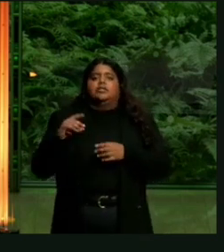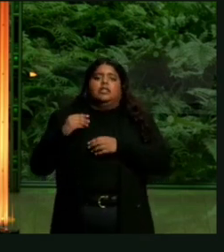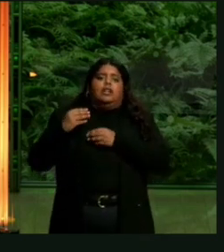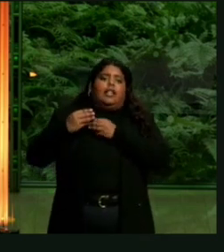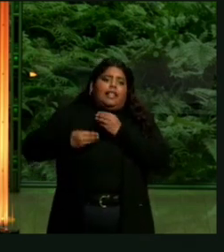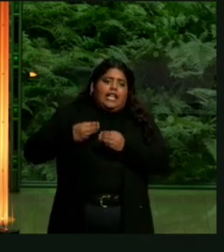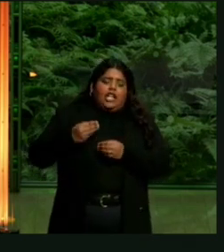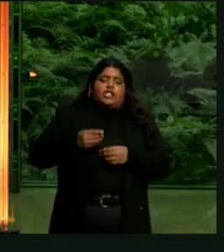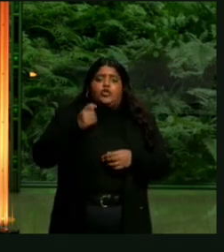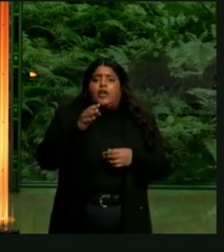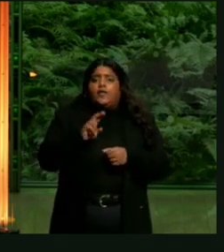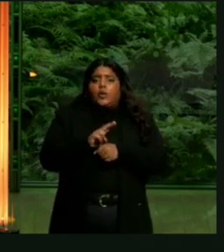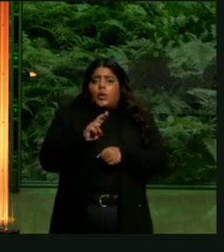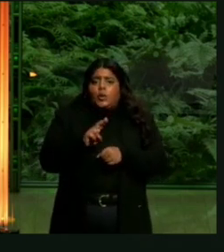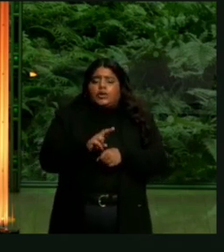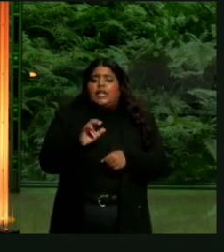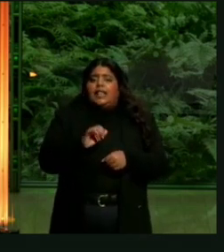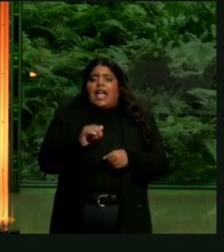kind of